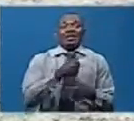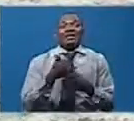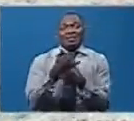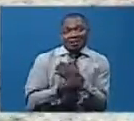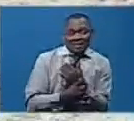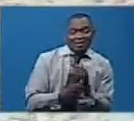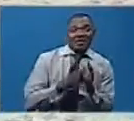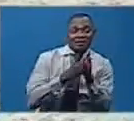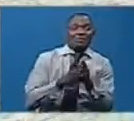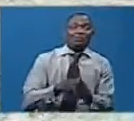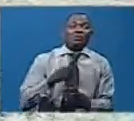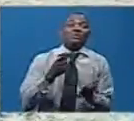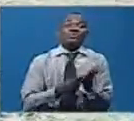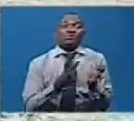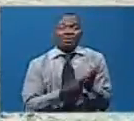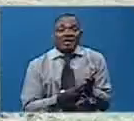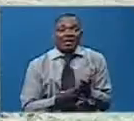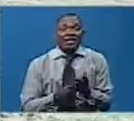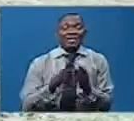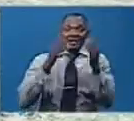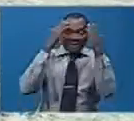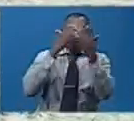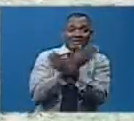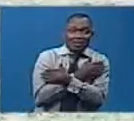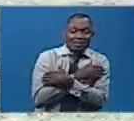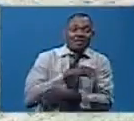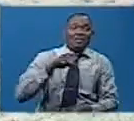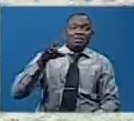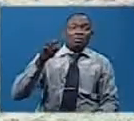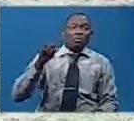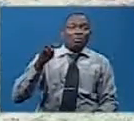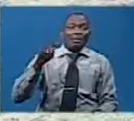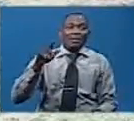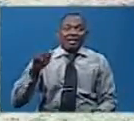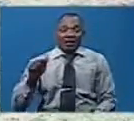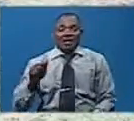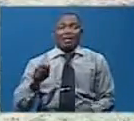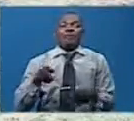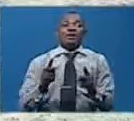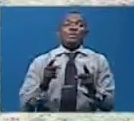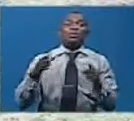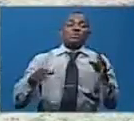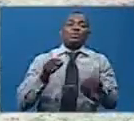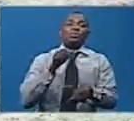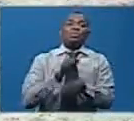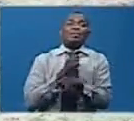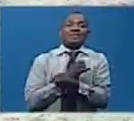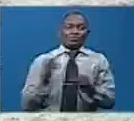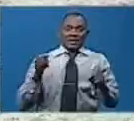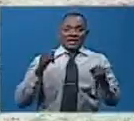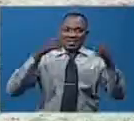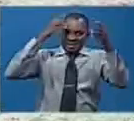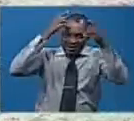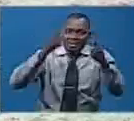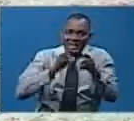Somalia, Uganda, and currently Egypt, let us give room for the courts to operate, to give a fair